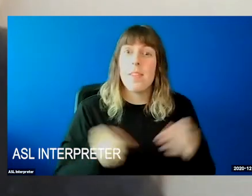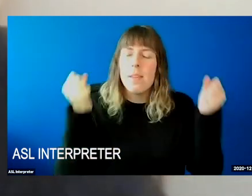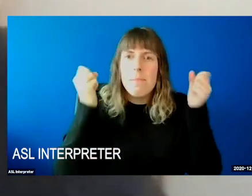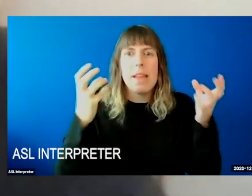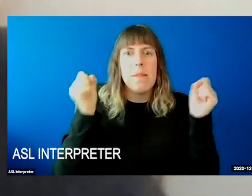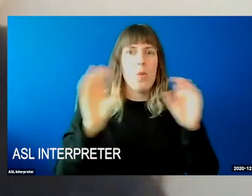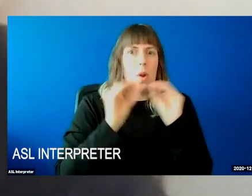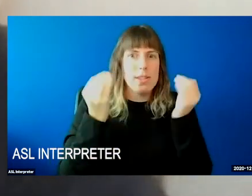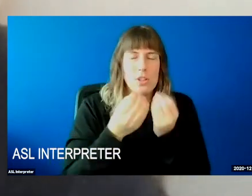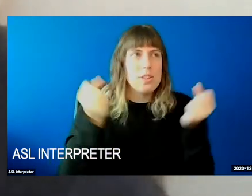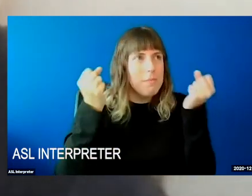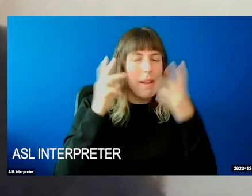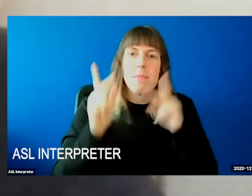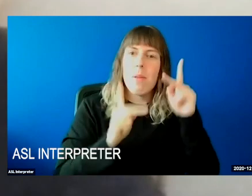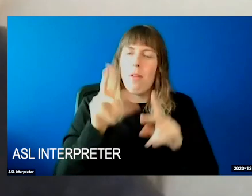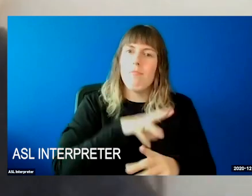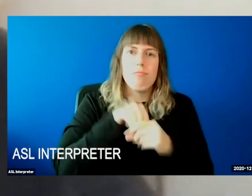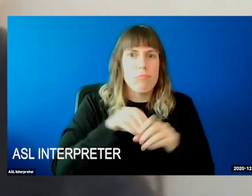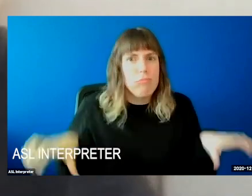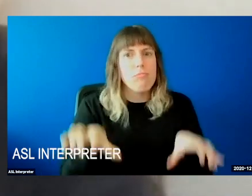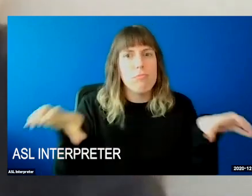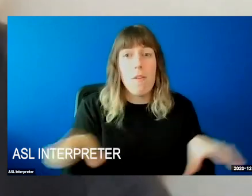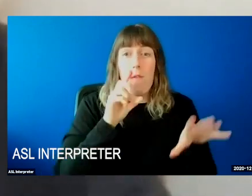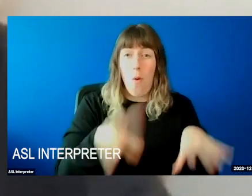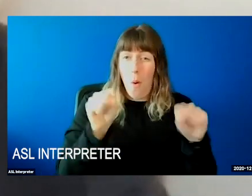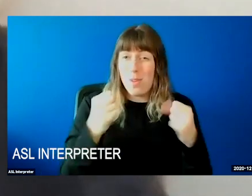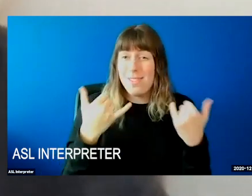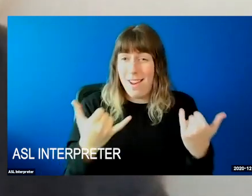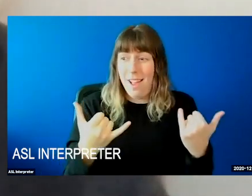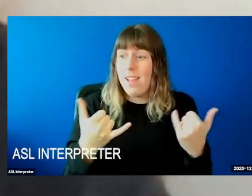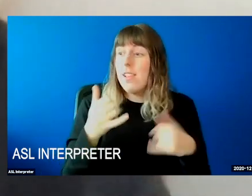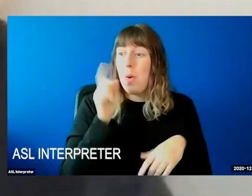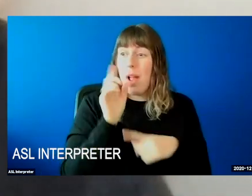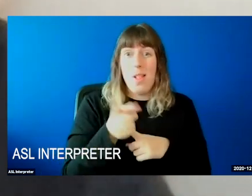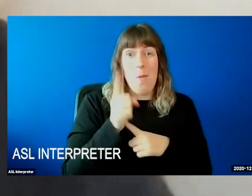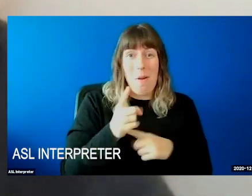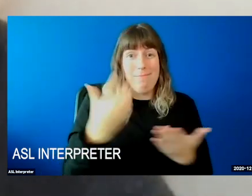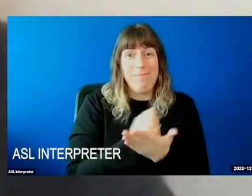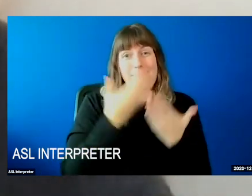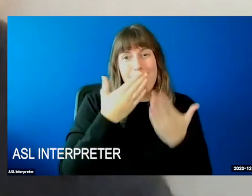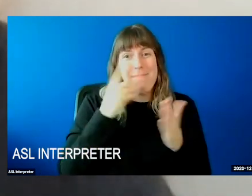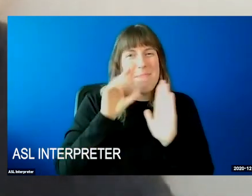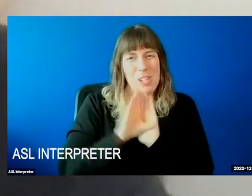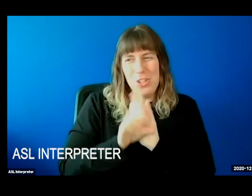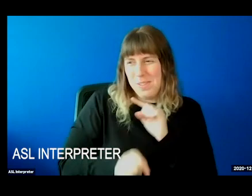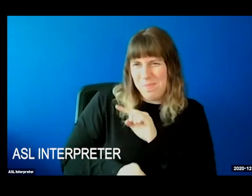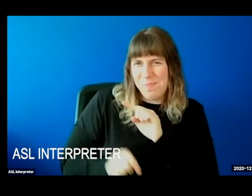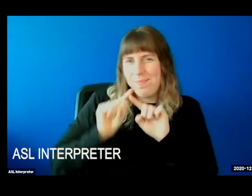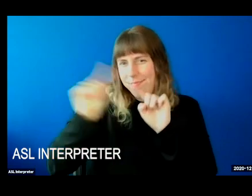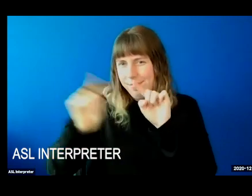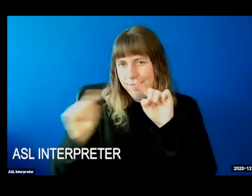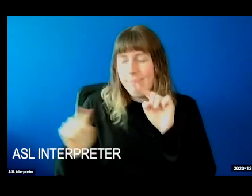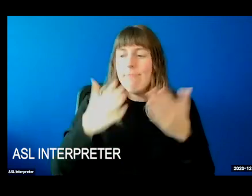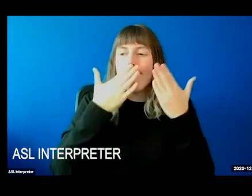you. And so many people and organizations have worked together to put this series on, and I just want to take a moment